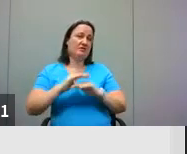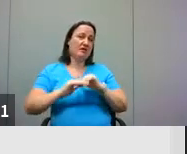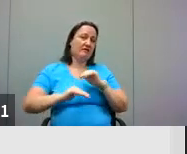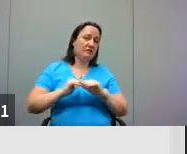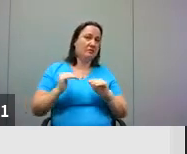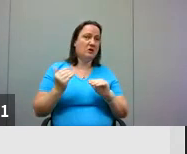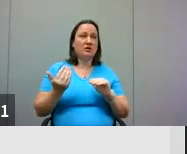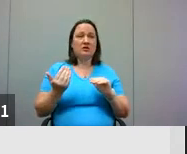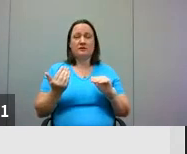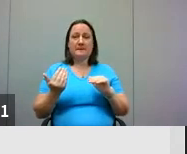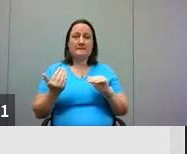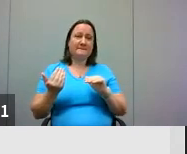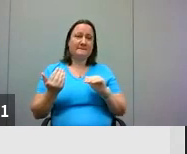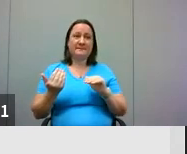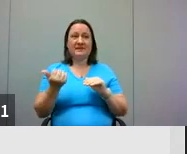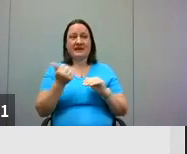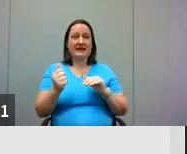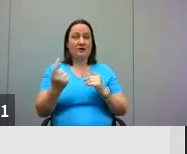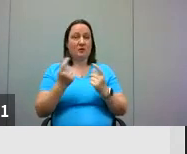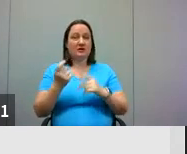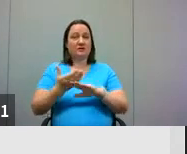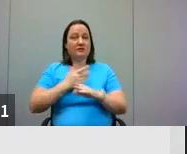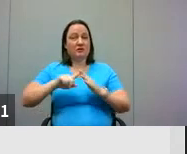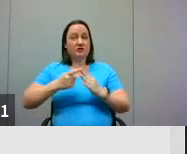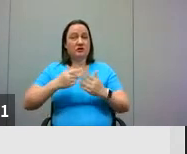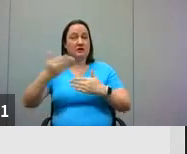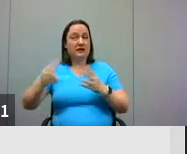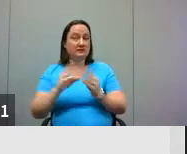questions before we go into the next meeting?